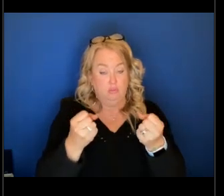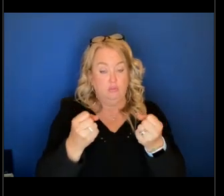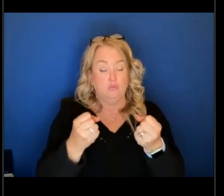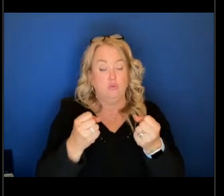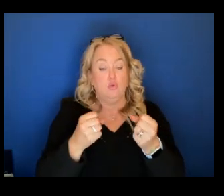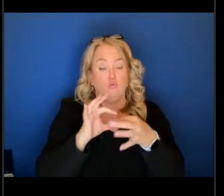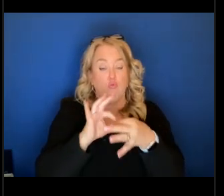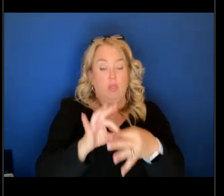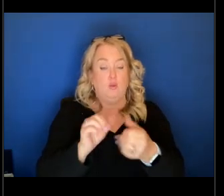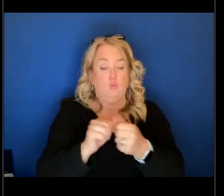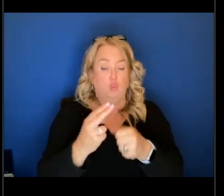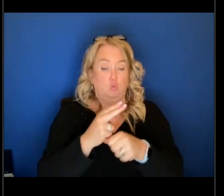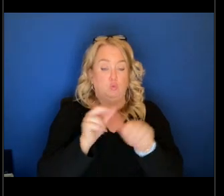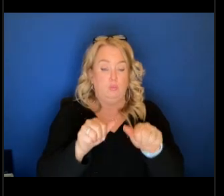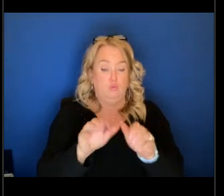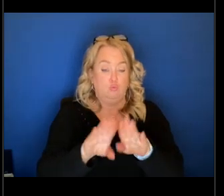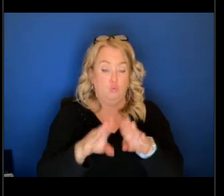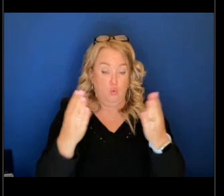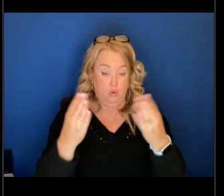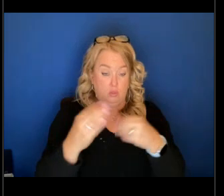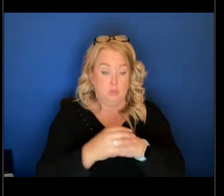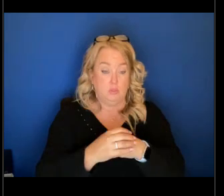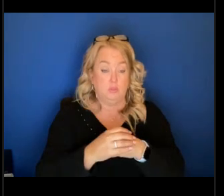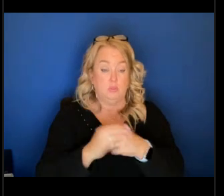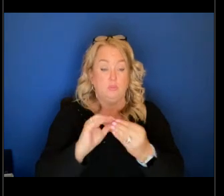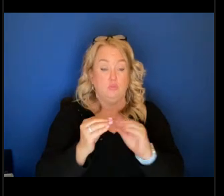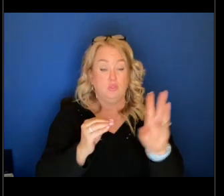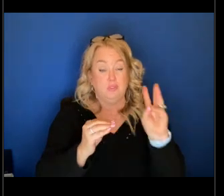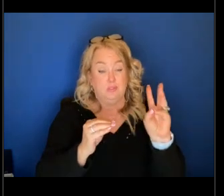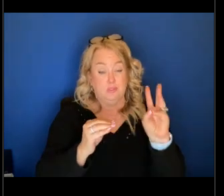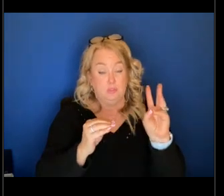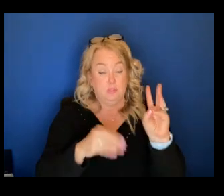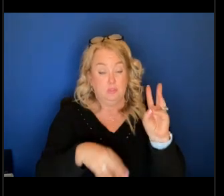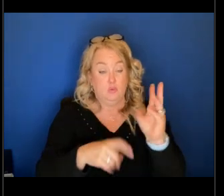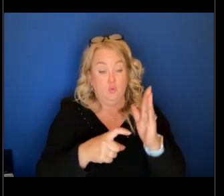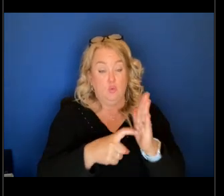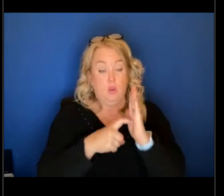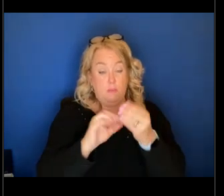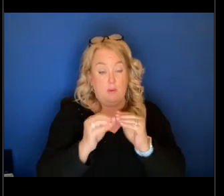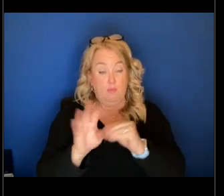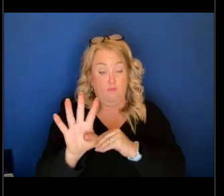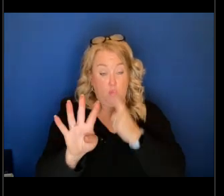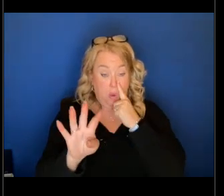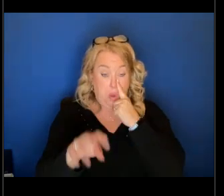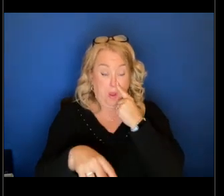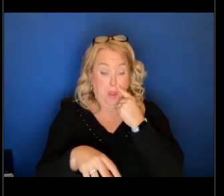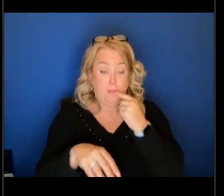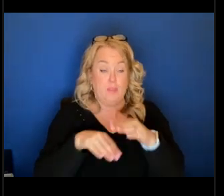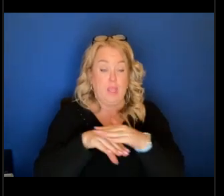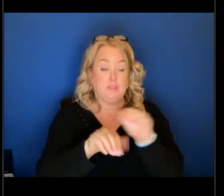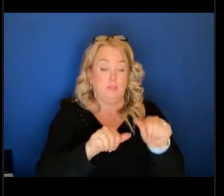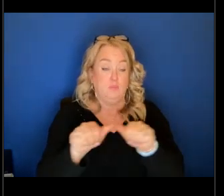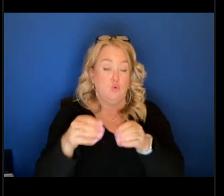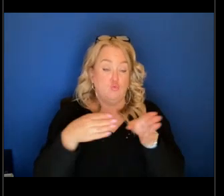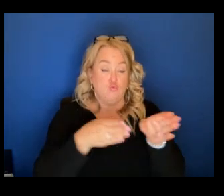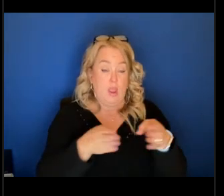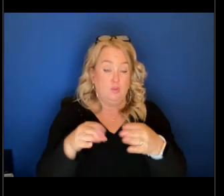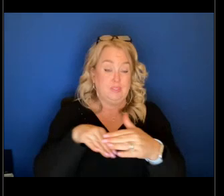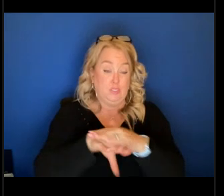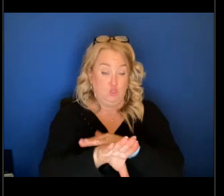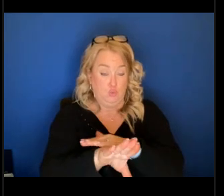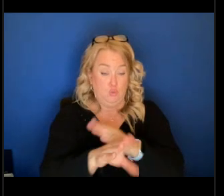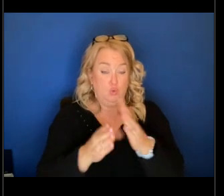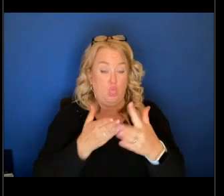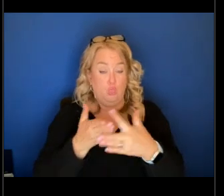related to usable doors. Topic 6, requirement 4, accessible routes